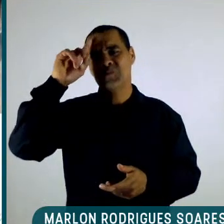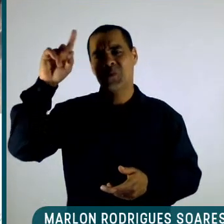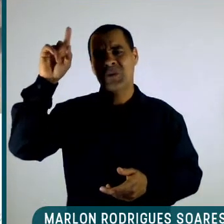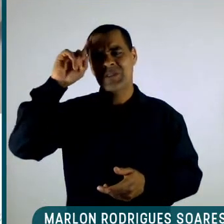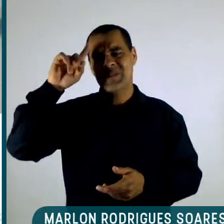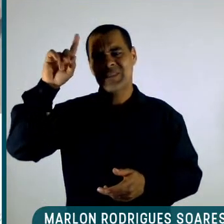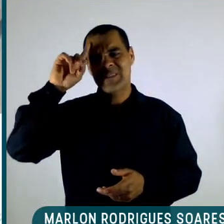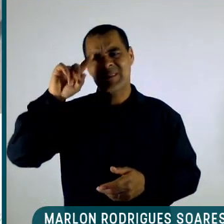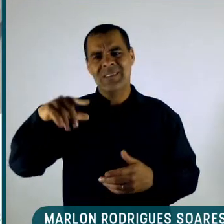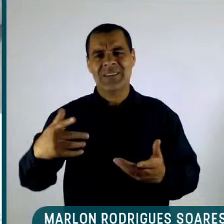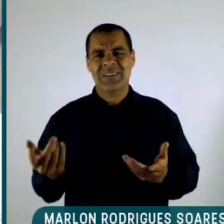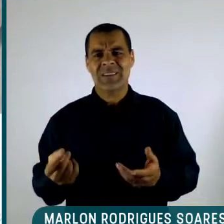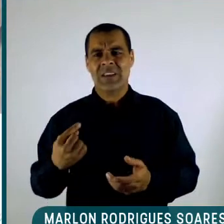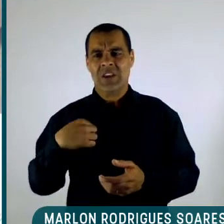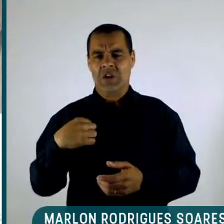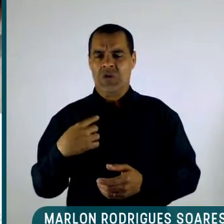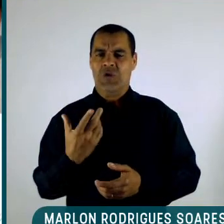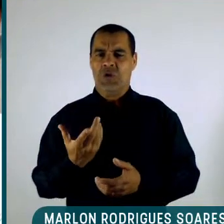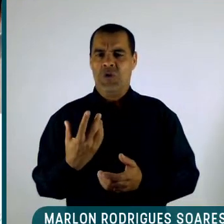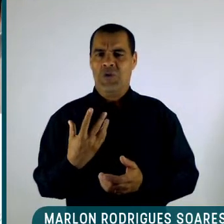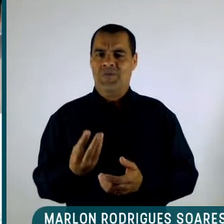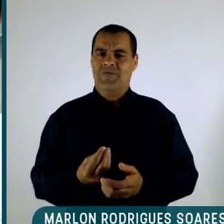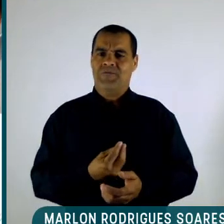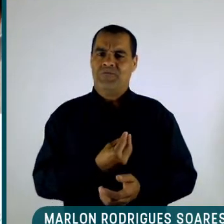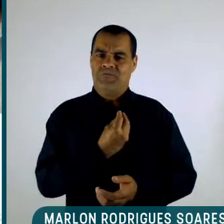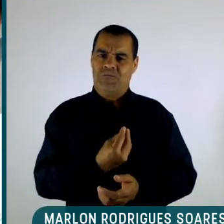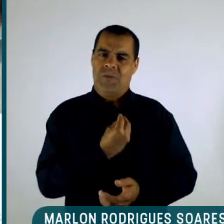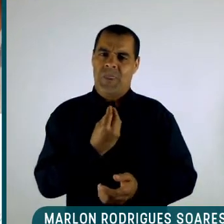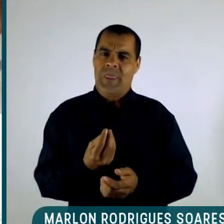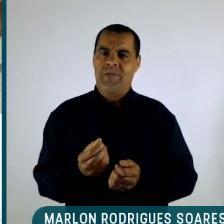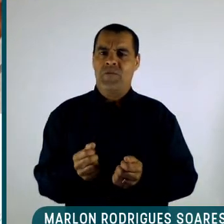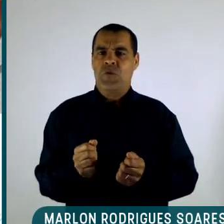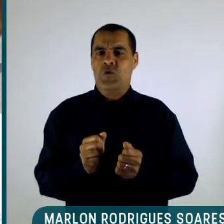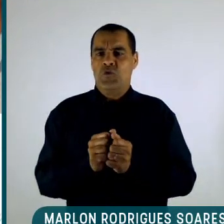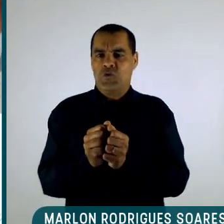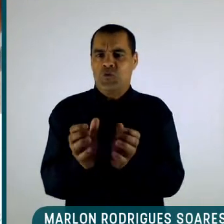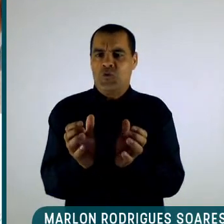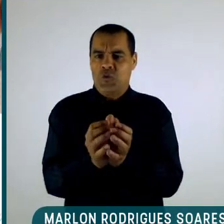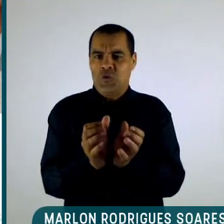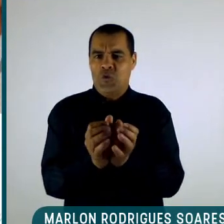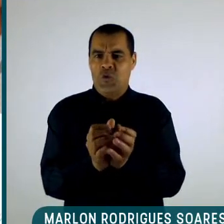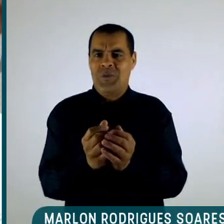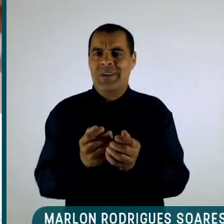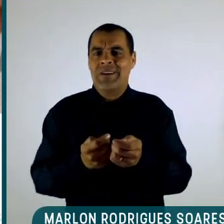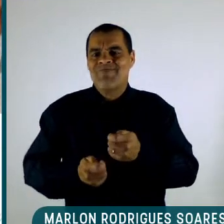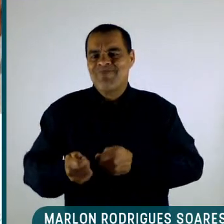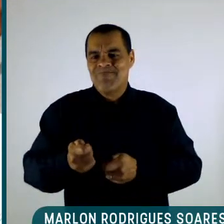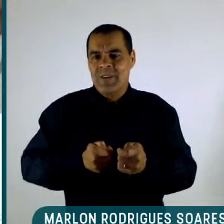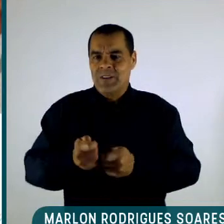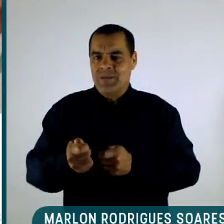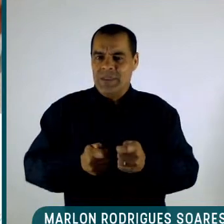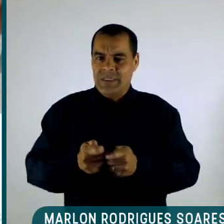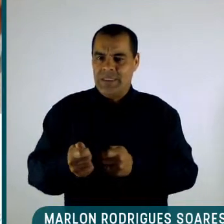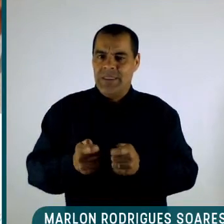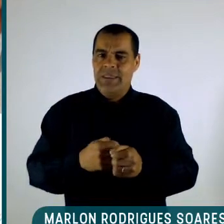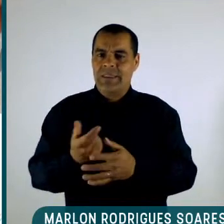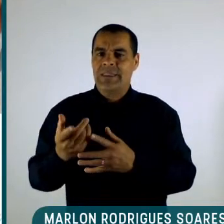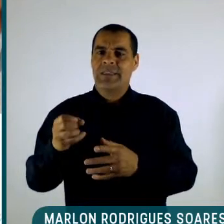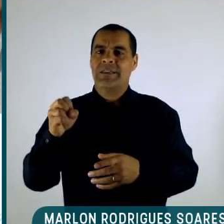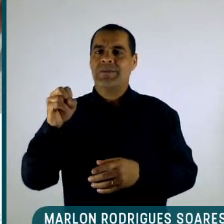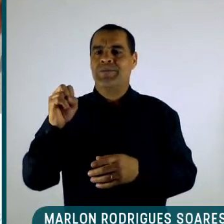staples, they donate the way they can. I'm part of a group that administers